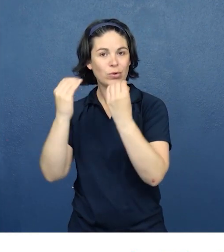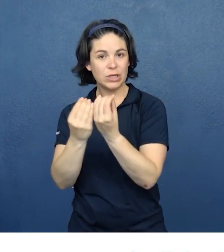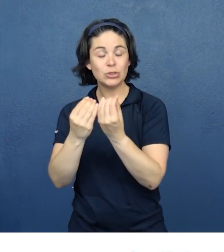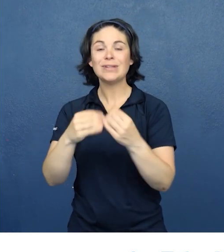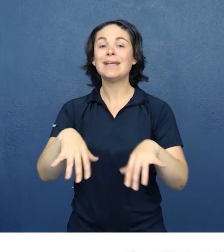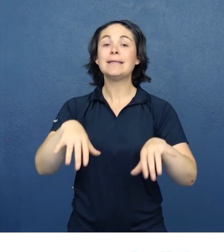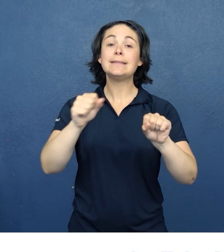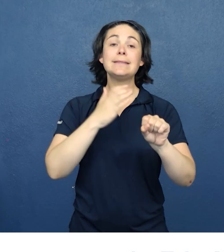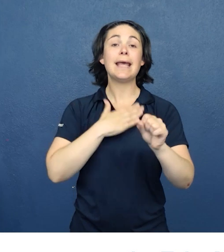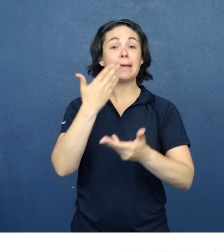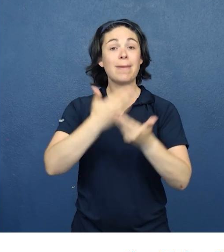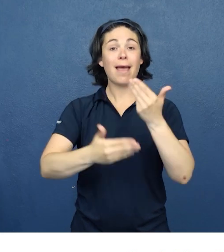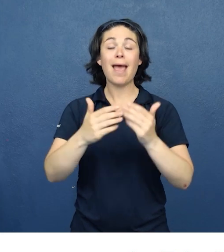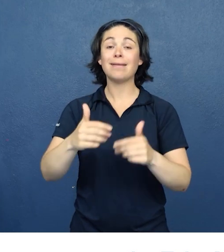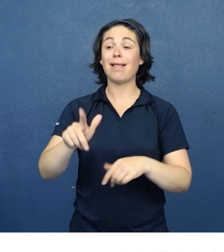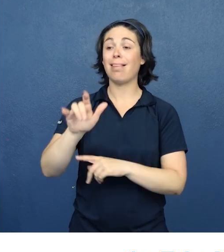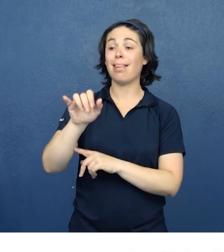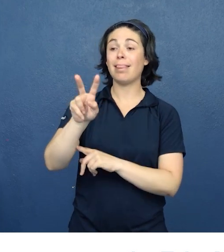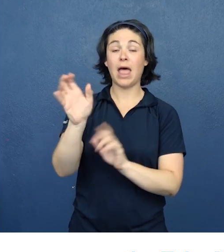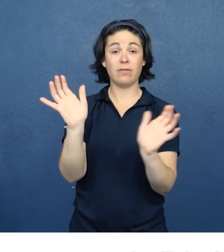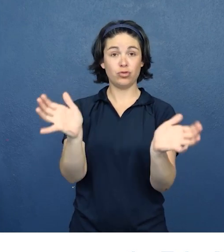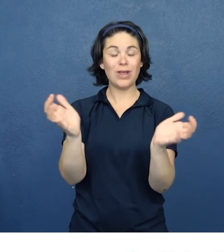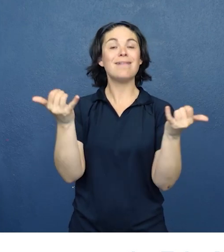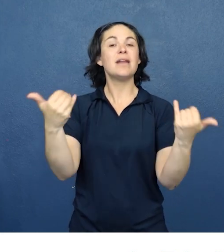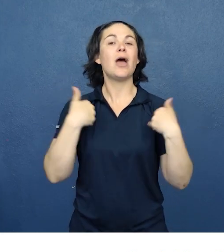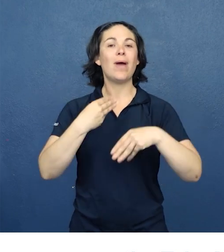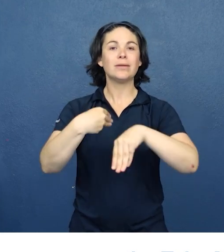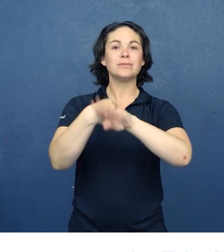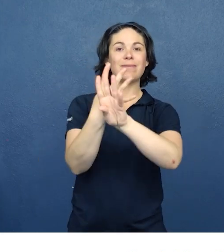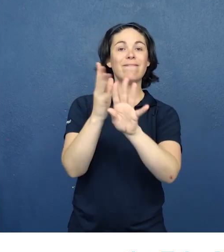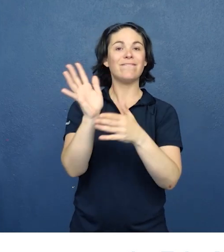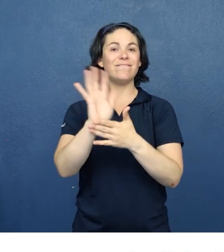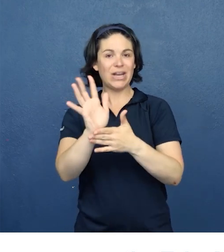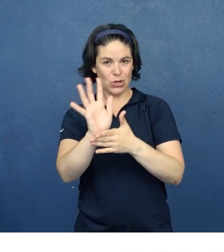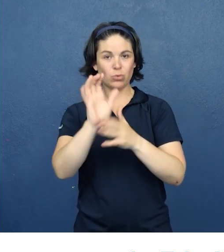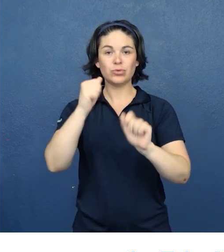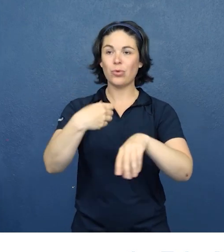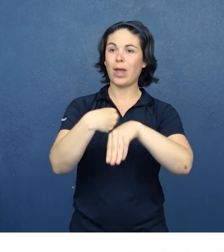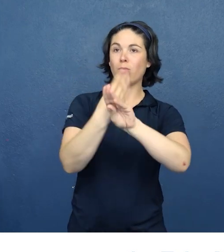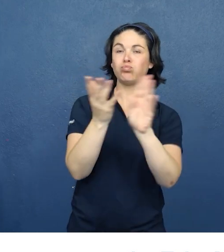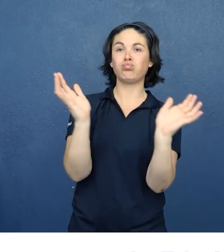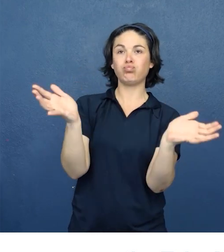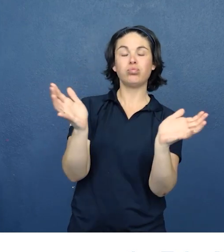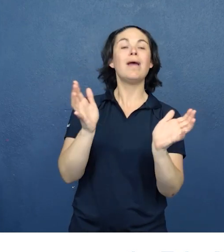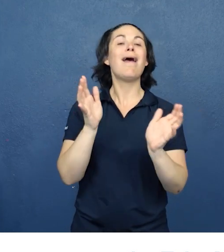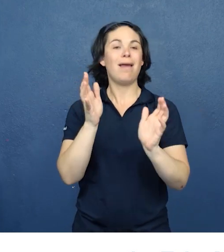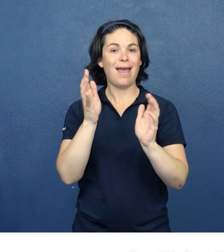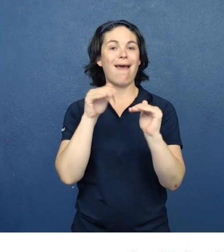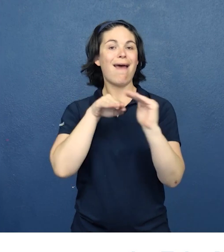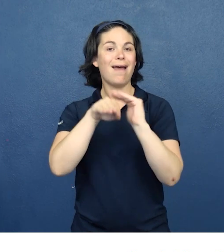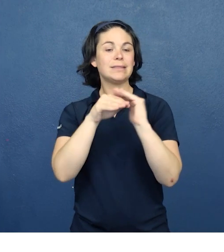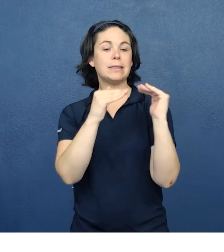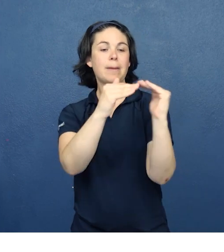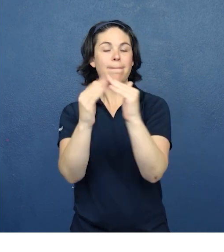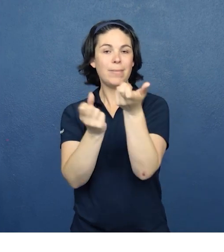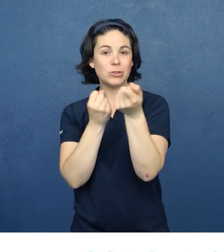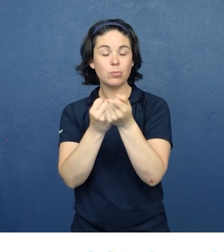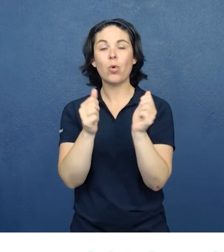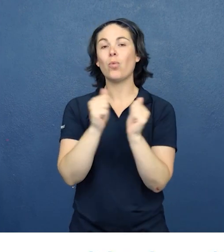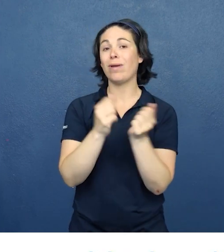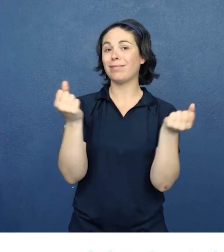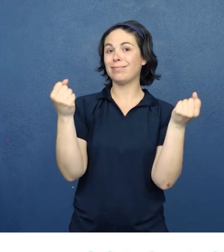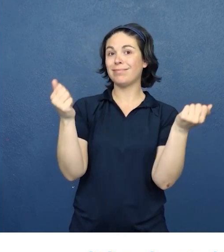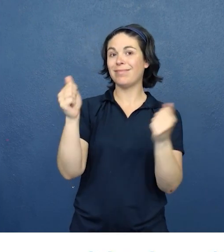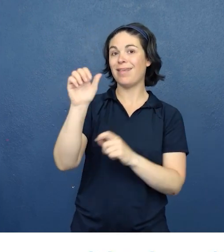Hand Live peer chat now has a video chat capability to access live peer support services in ASL. It has